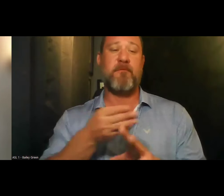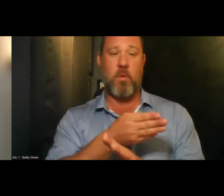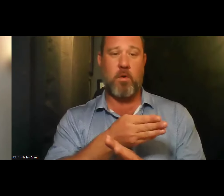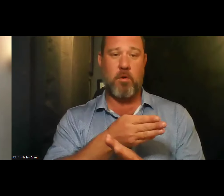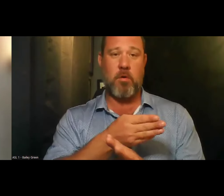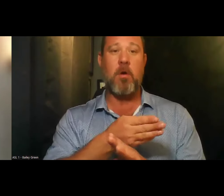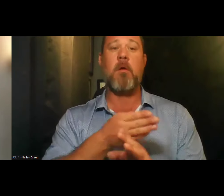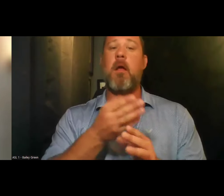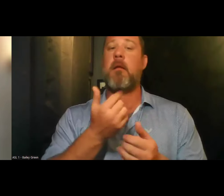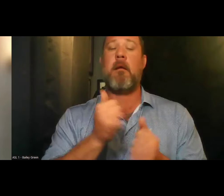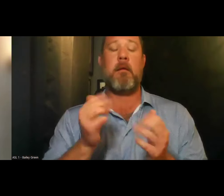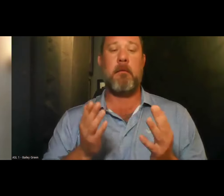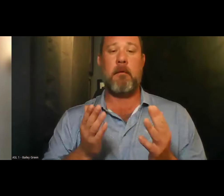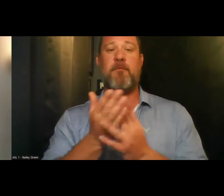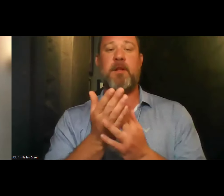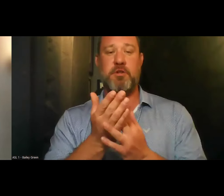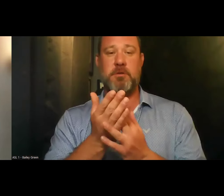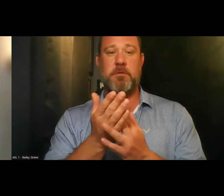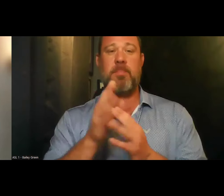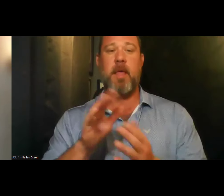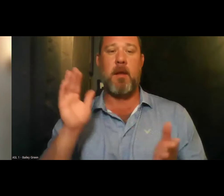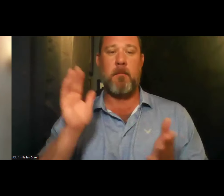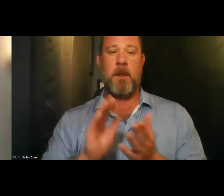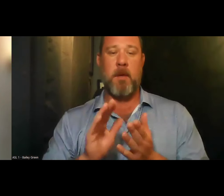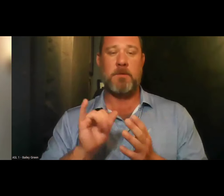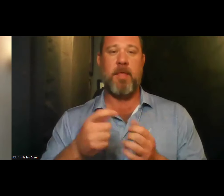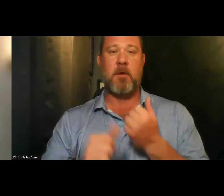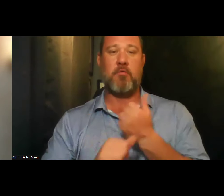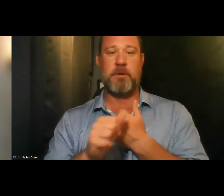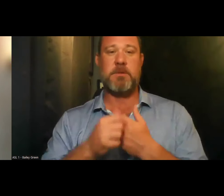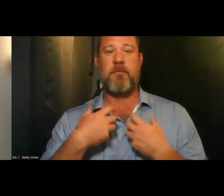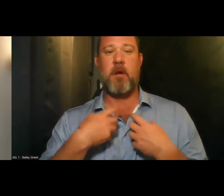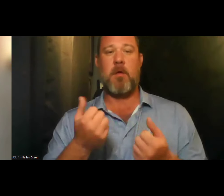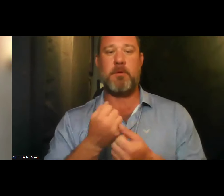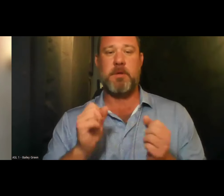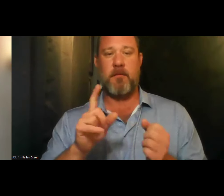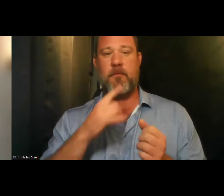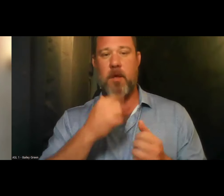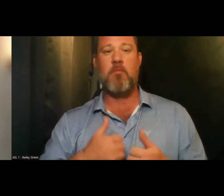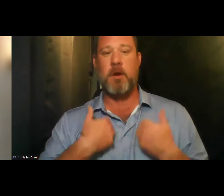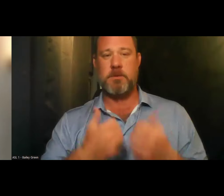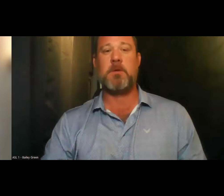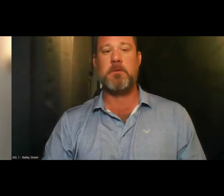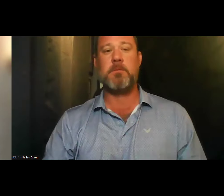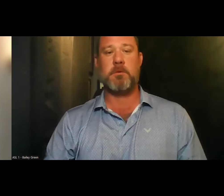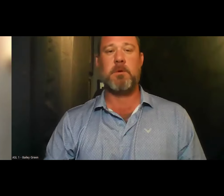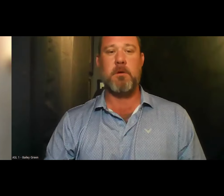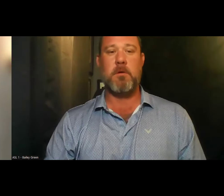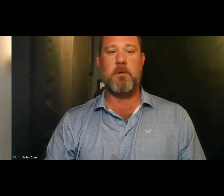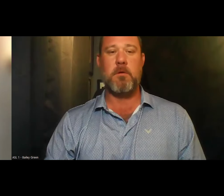and any interventions that may minimize the risk of health and safety for that resident and residents in the